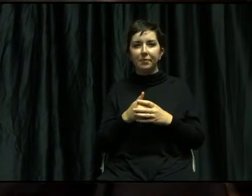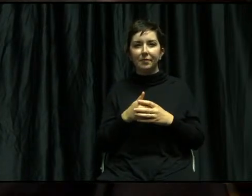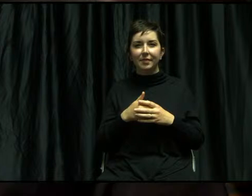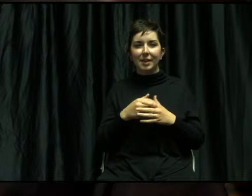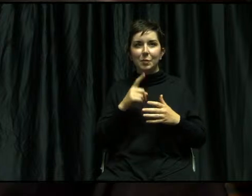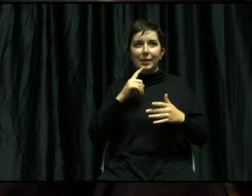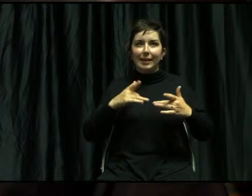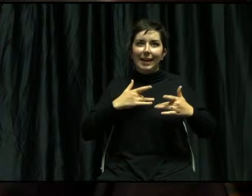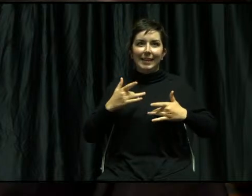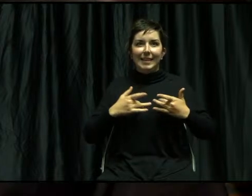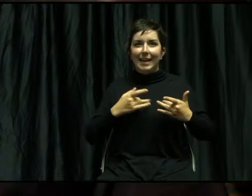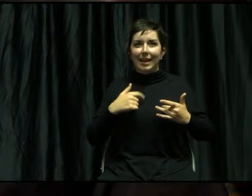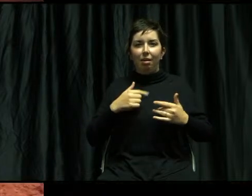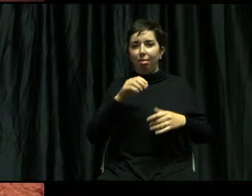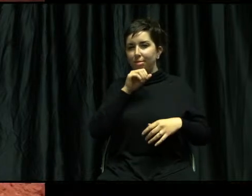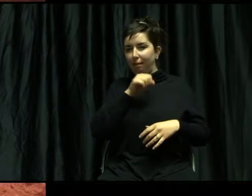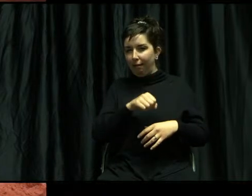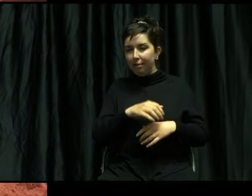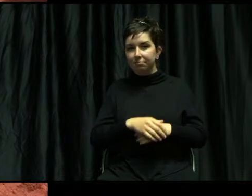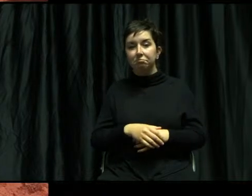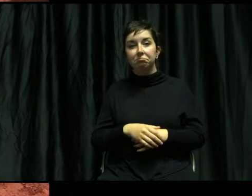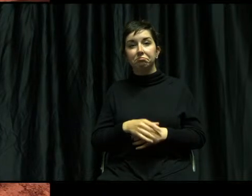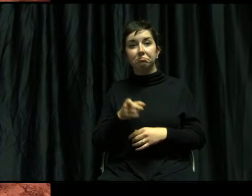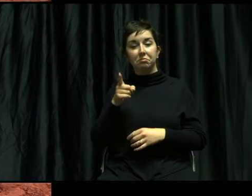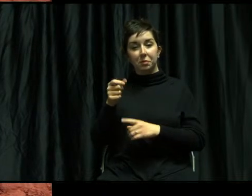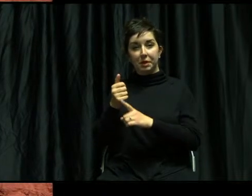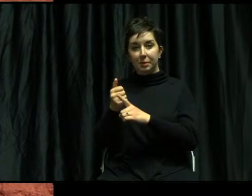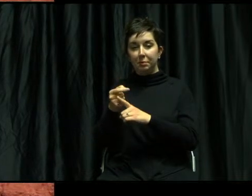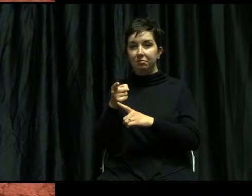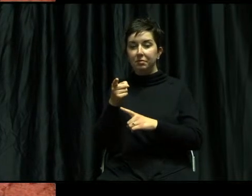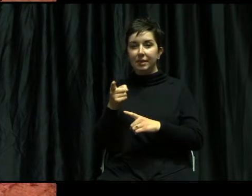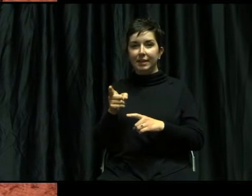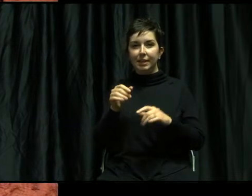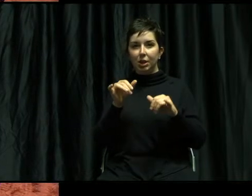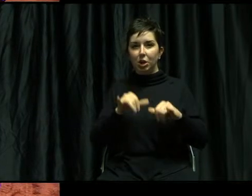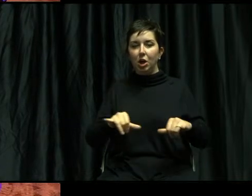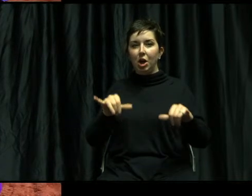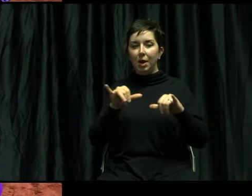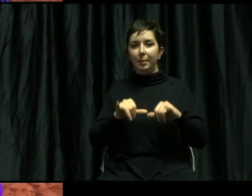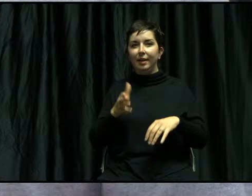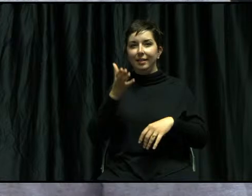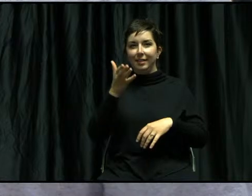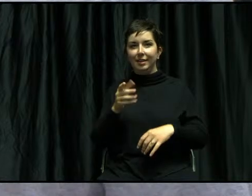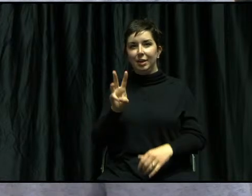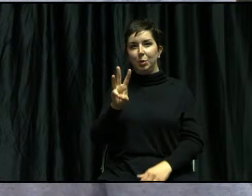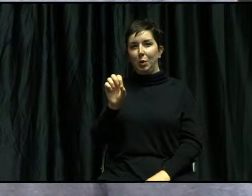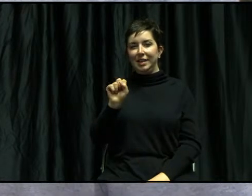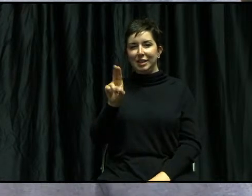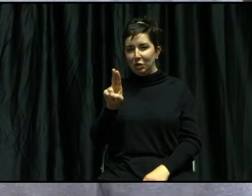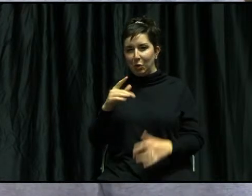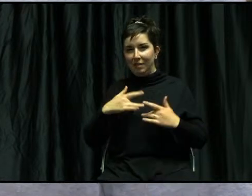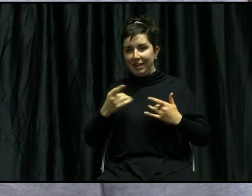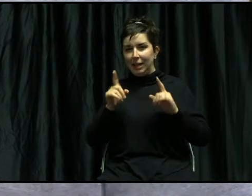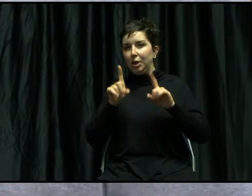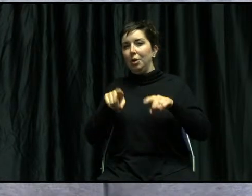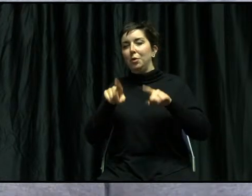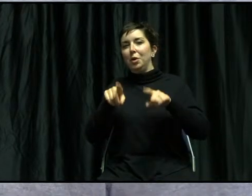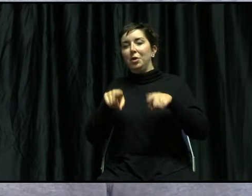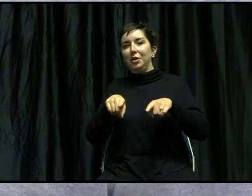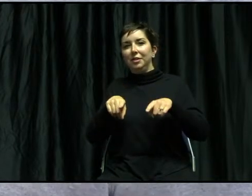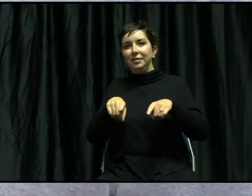mind-bogglingly exciting and interesting. Dr. Sessions is a common figure at WSU events and is credited with coining the